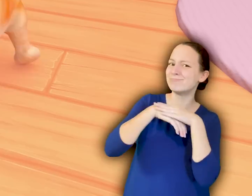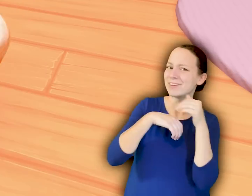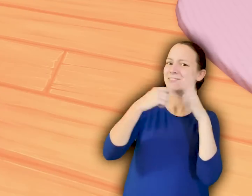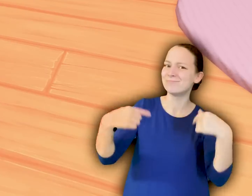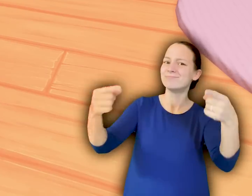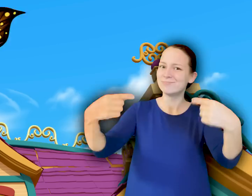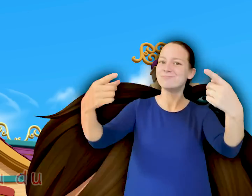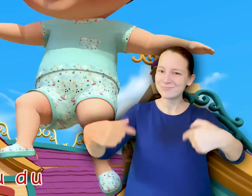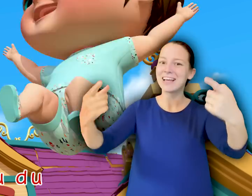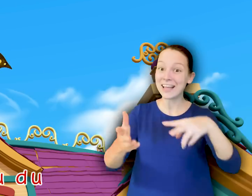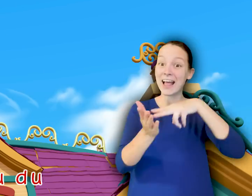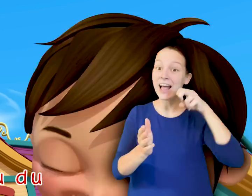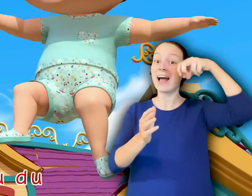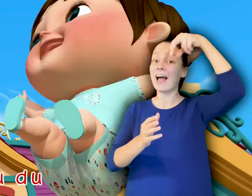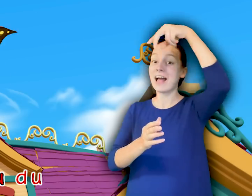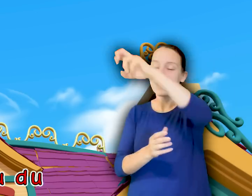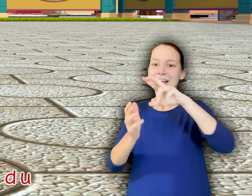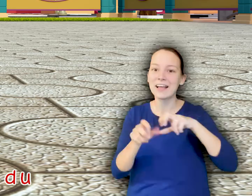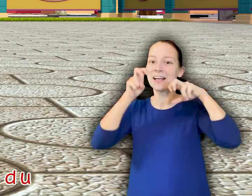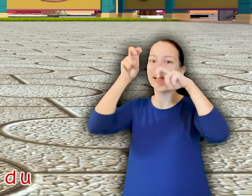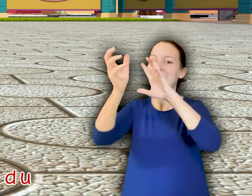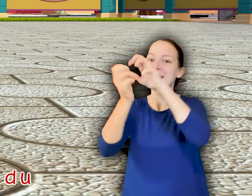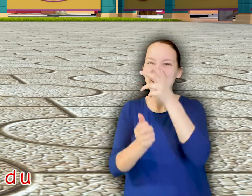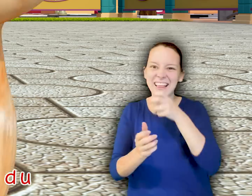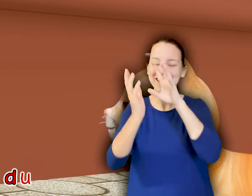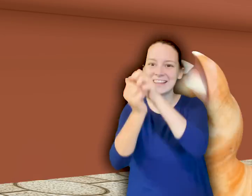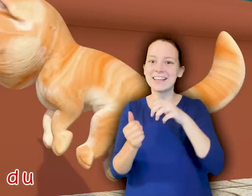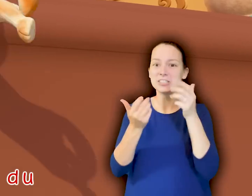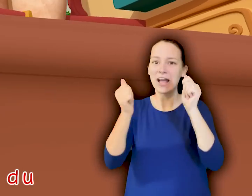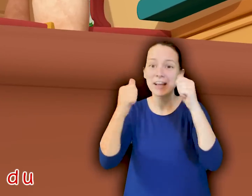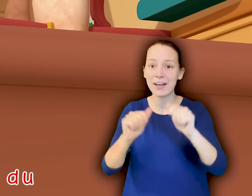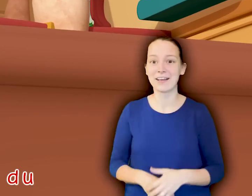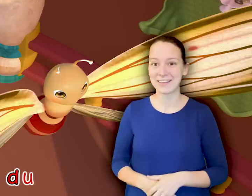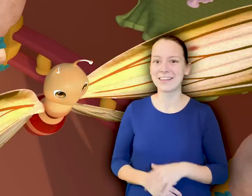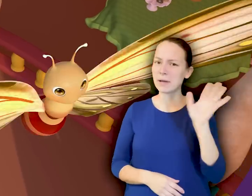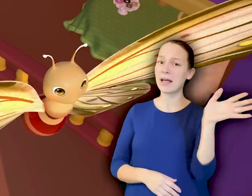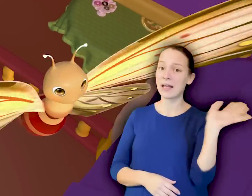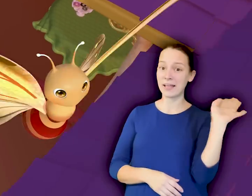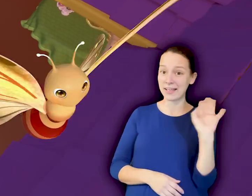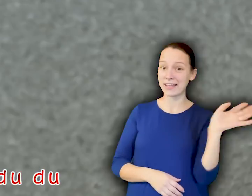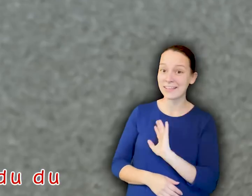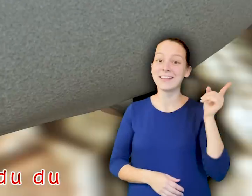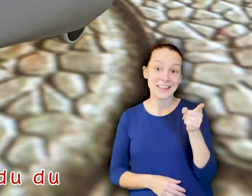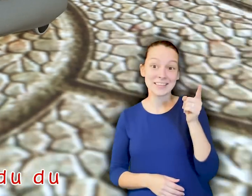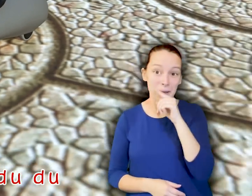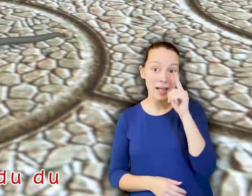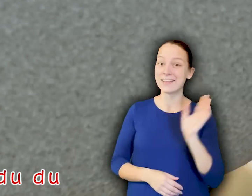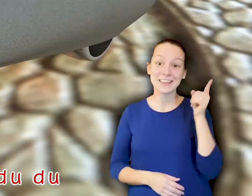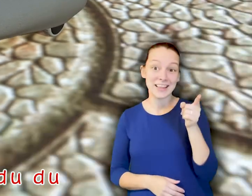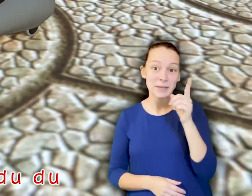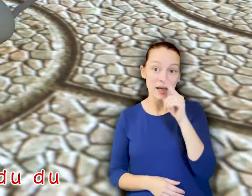Hing sound go around and round jumping high catch a fly try and try when